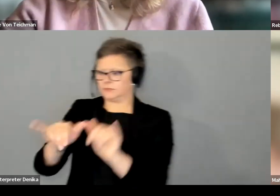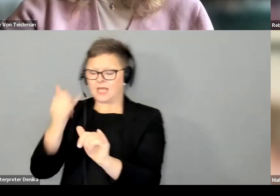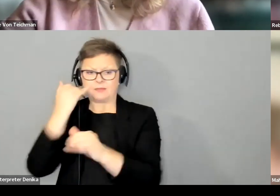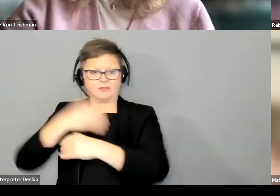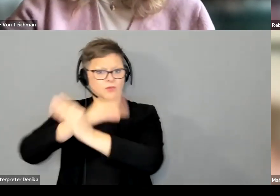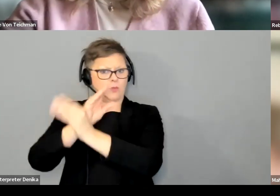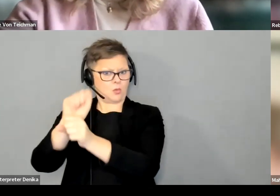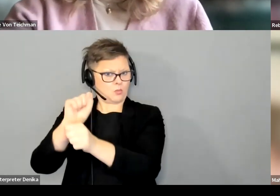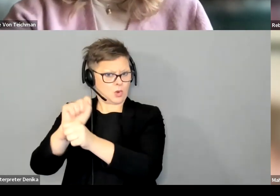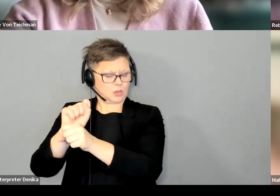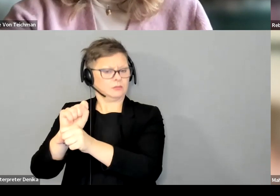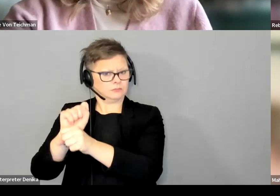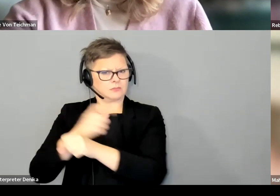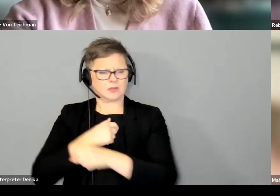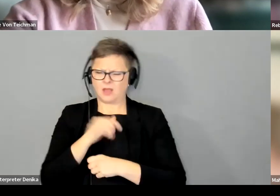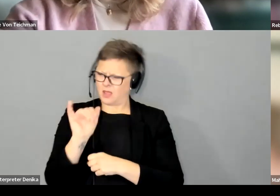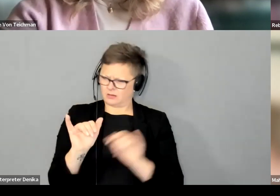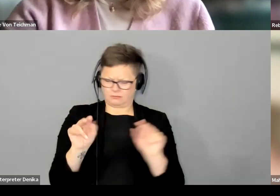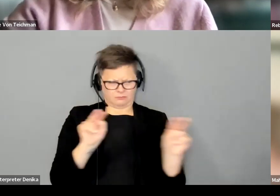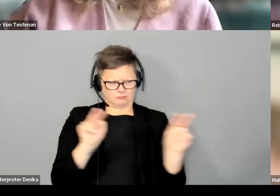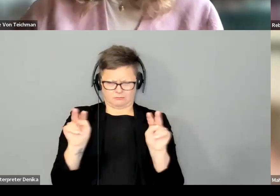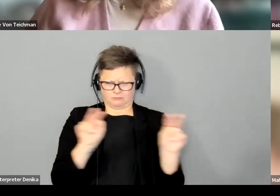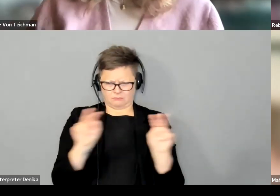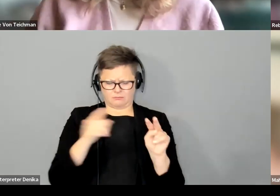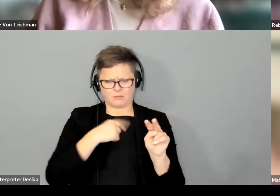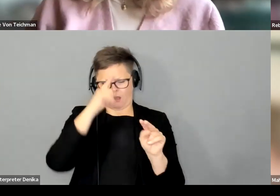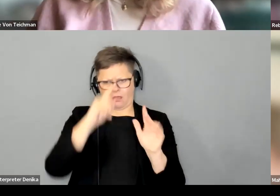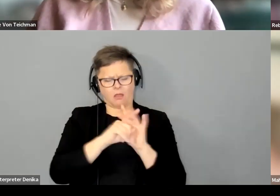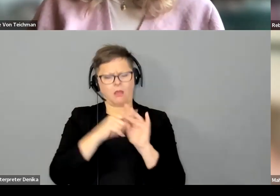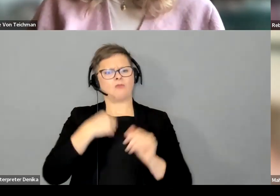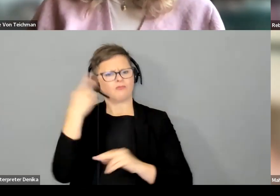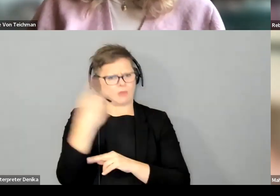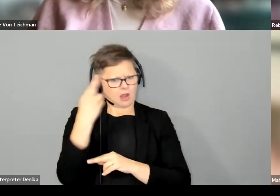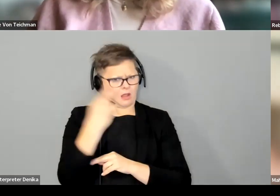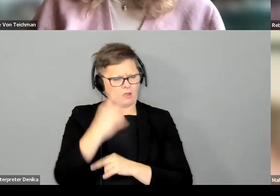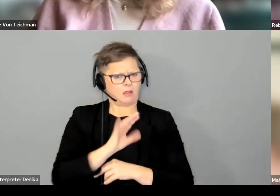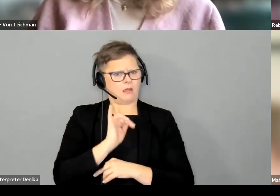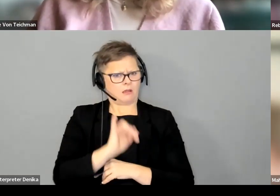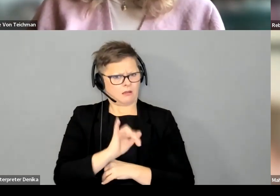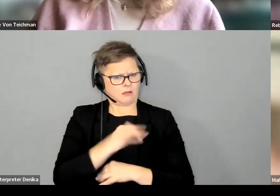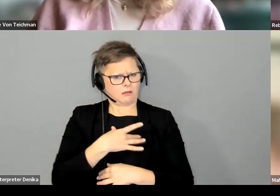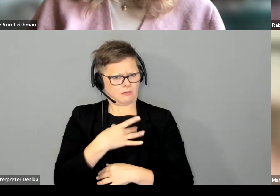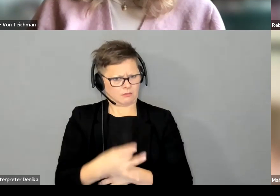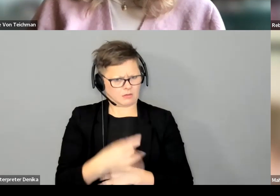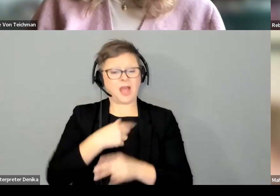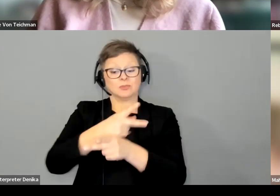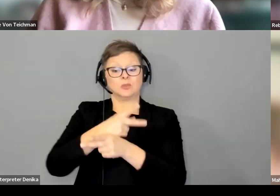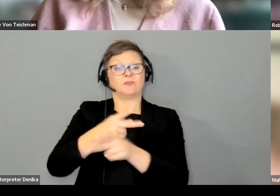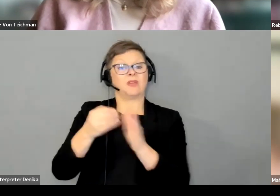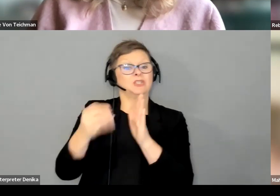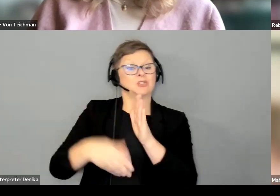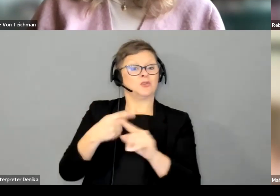that, and that was an insight that I got after supervising a student, Erin Lee from